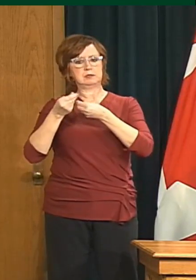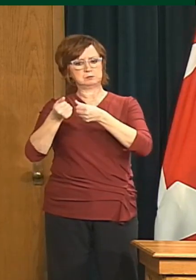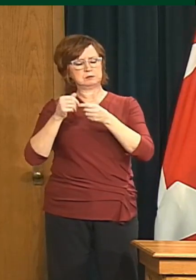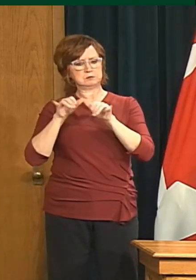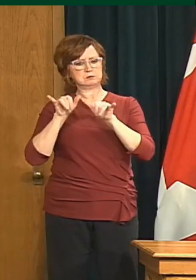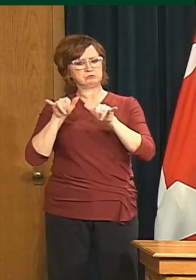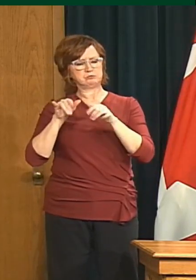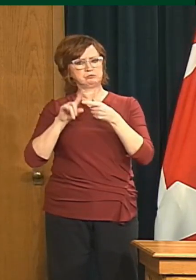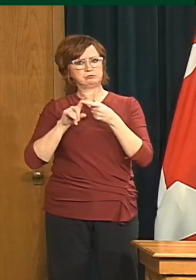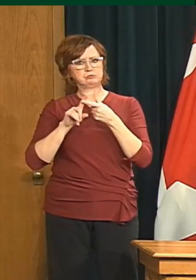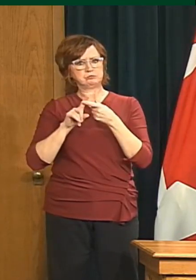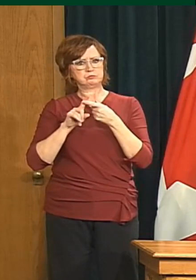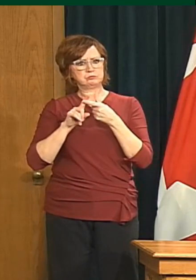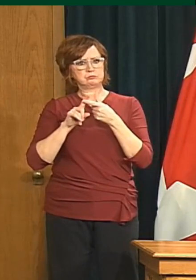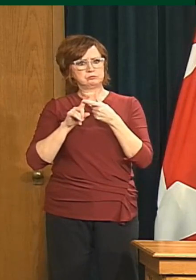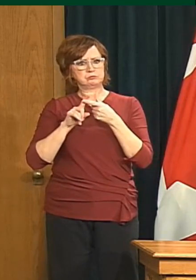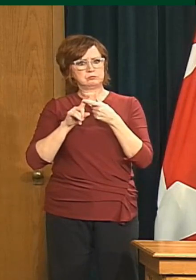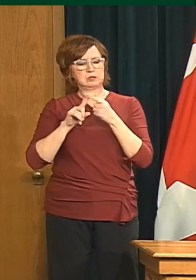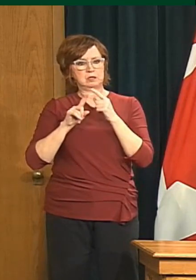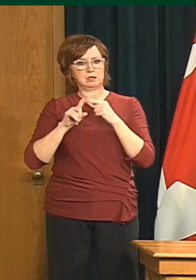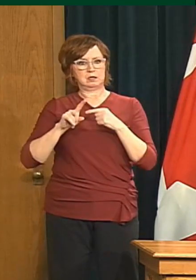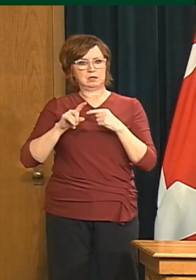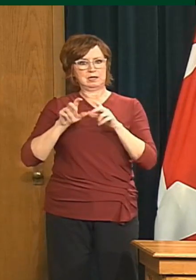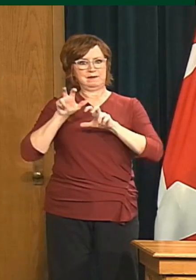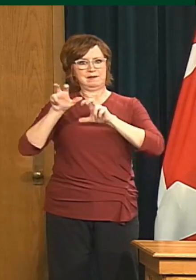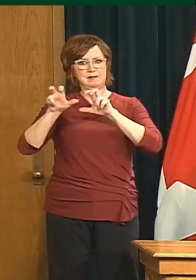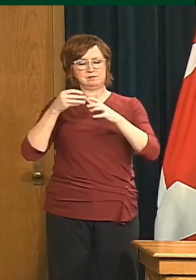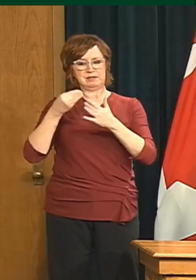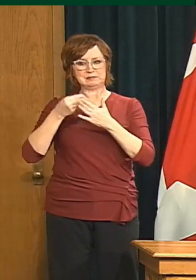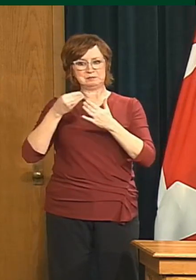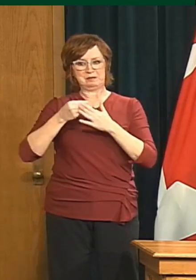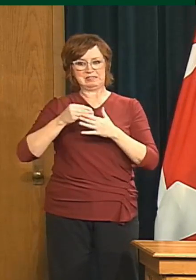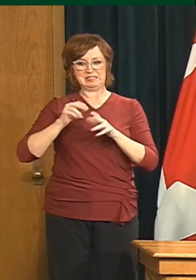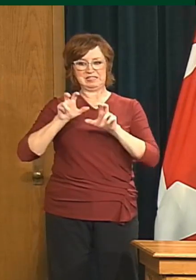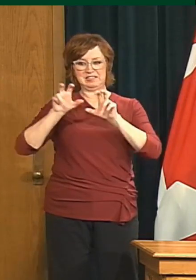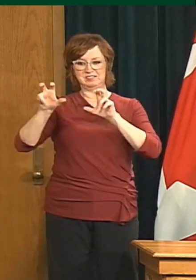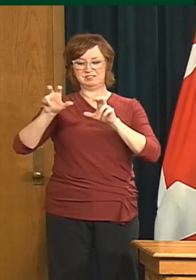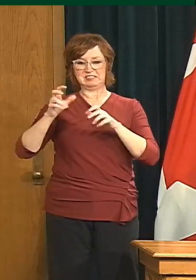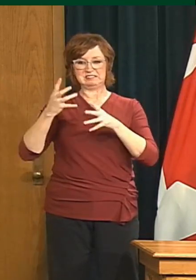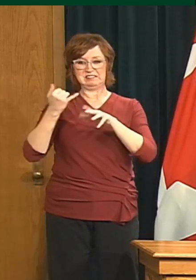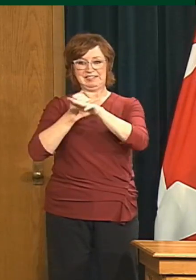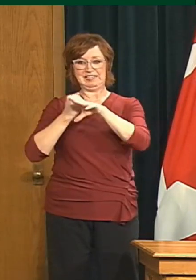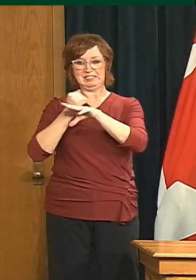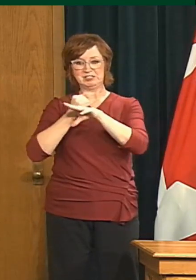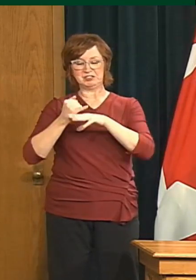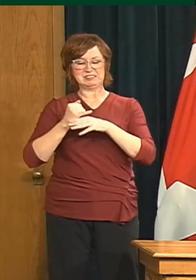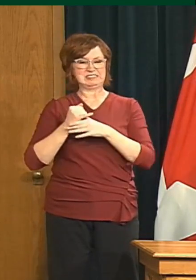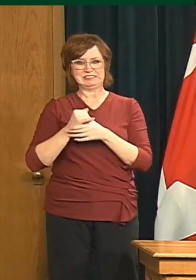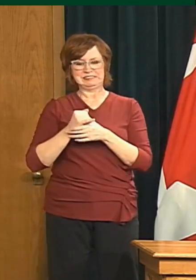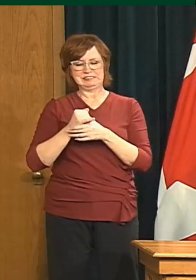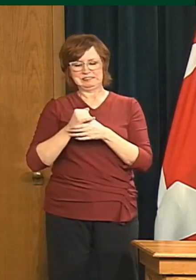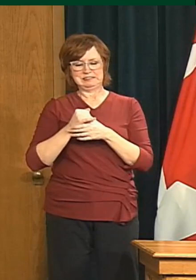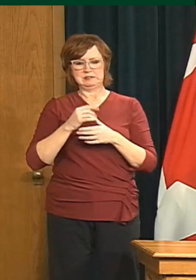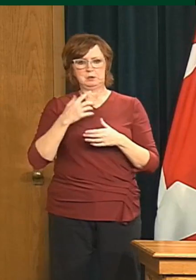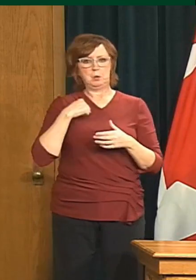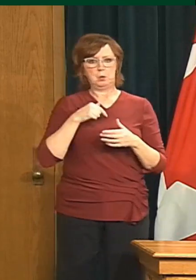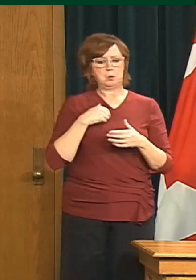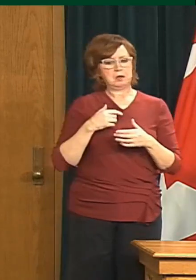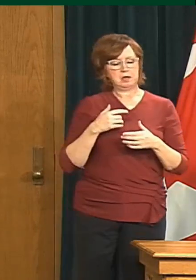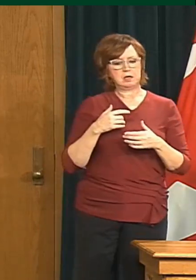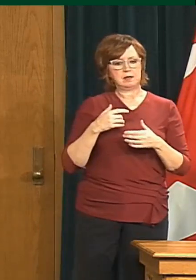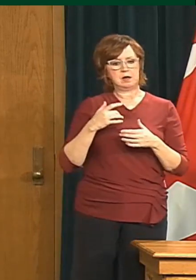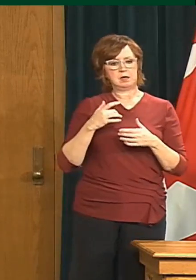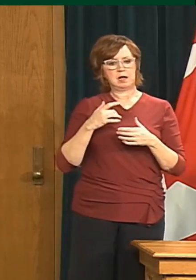will, have not been as large thus far as people may think. We have about $50 million estimated into